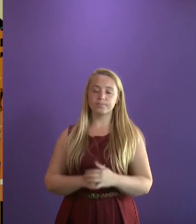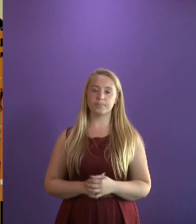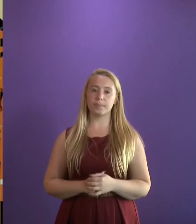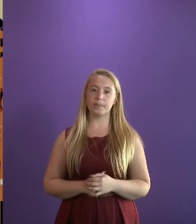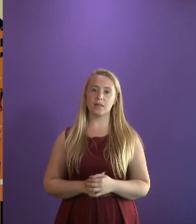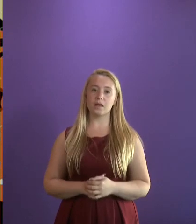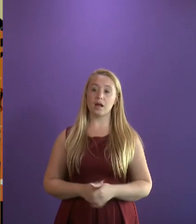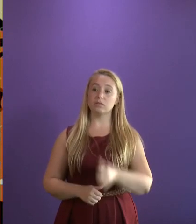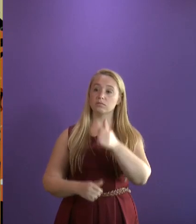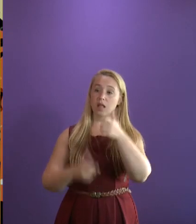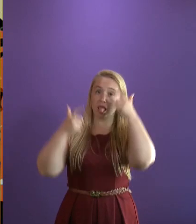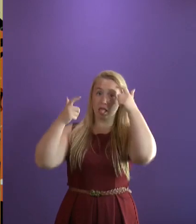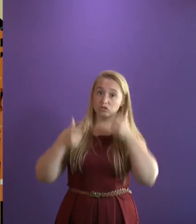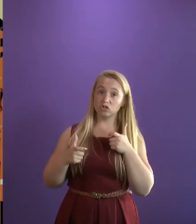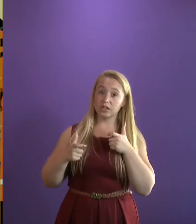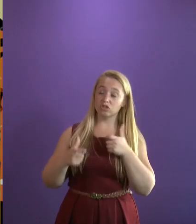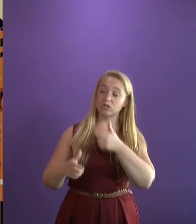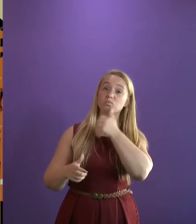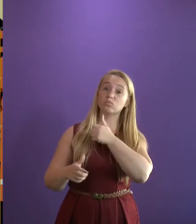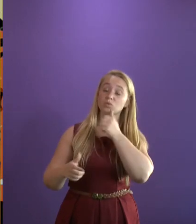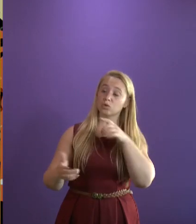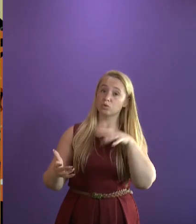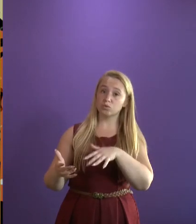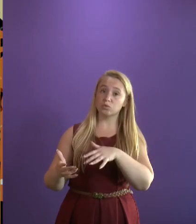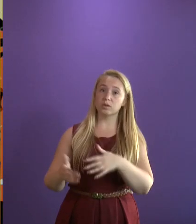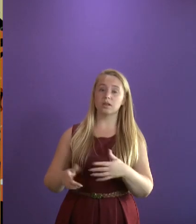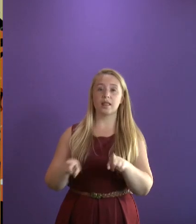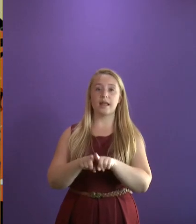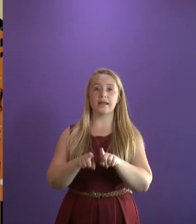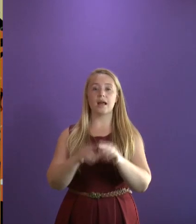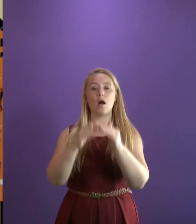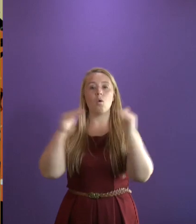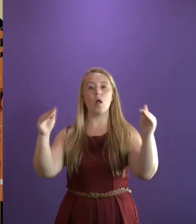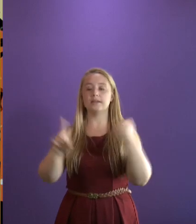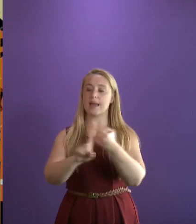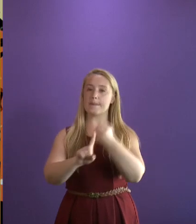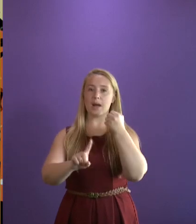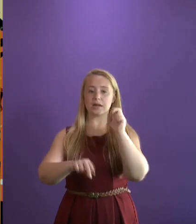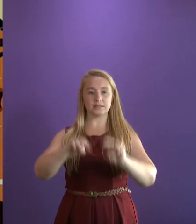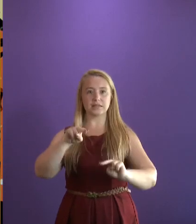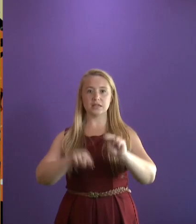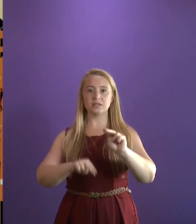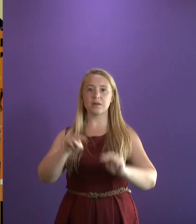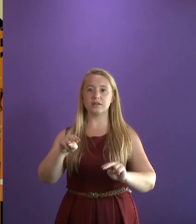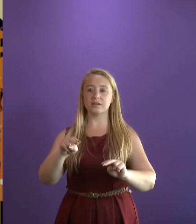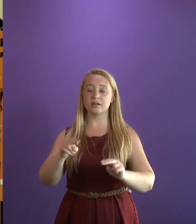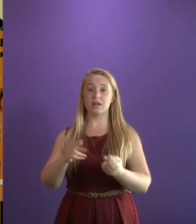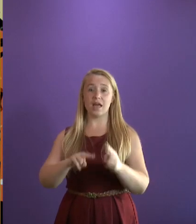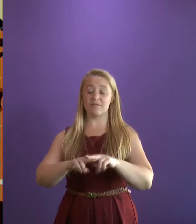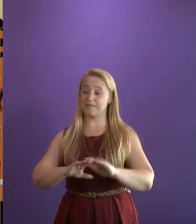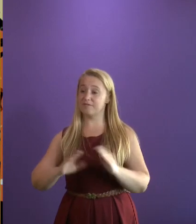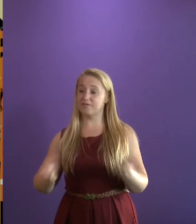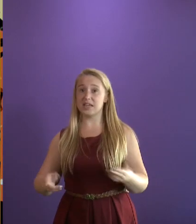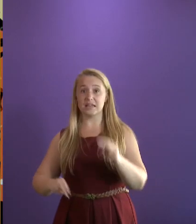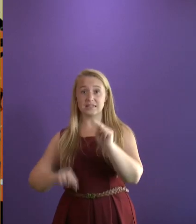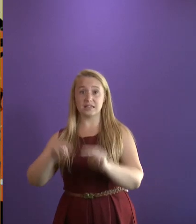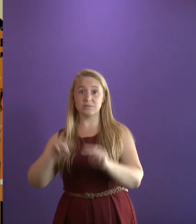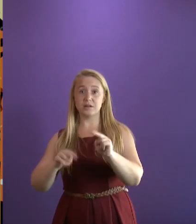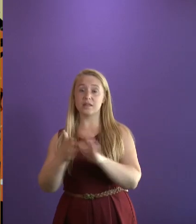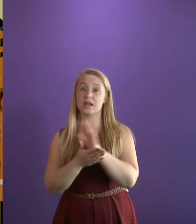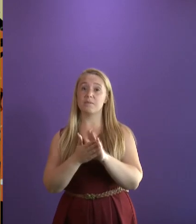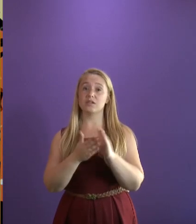use legislation. There's things like equality impact assessments. Now, if it wasn't for those, women wouldn't have had a chance to ride at the common